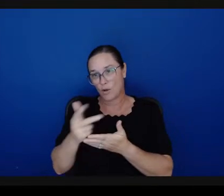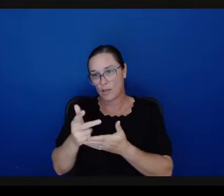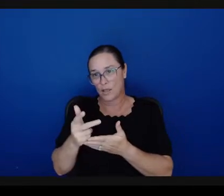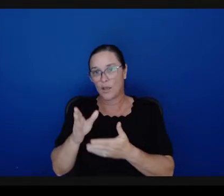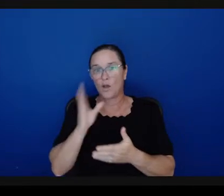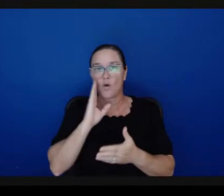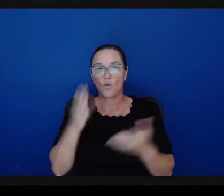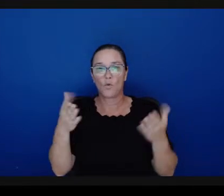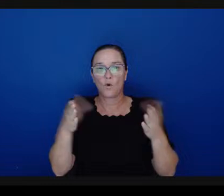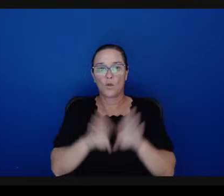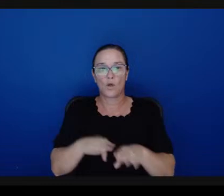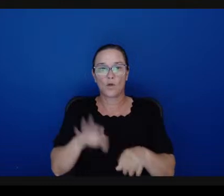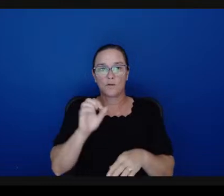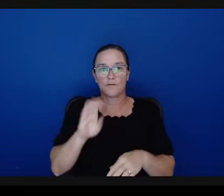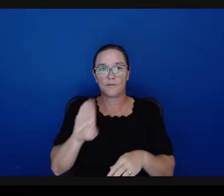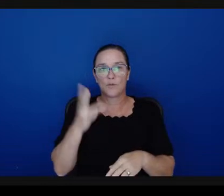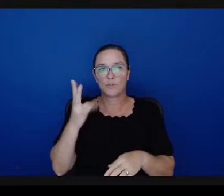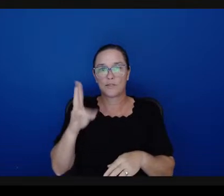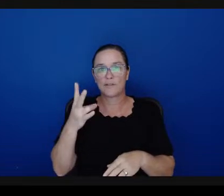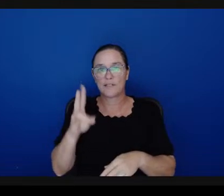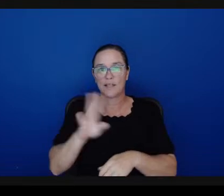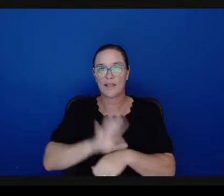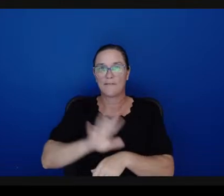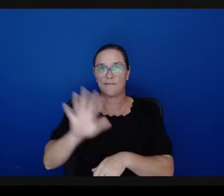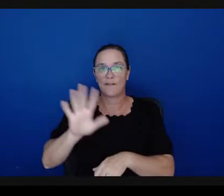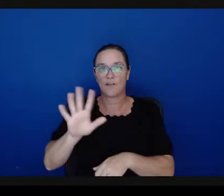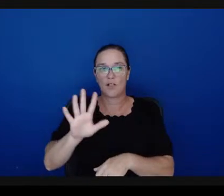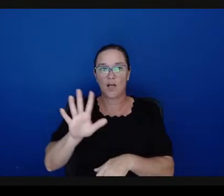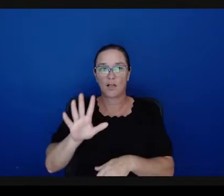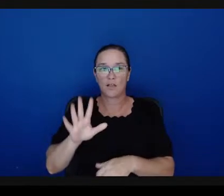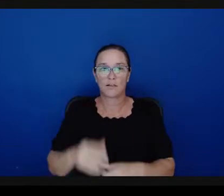February 17th at 5 p.m. That's still holding.